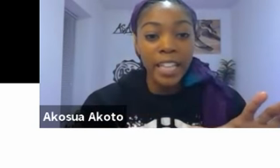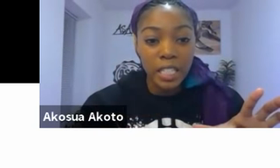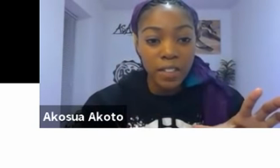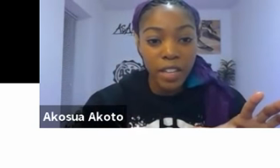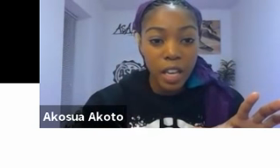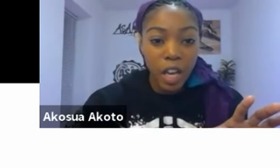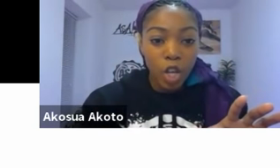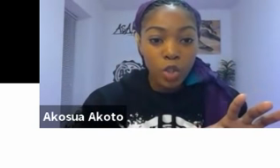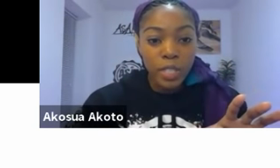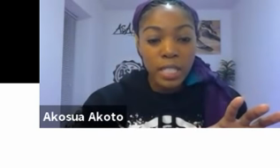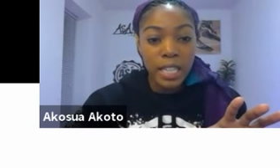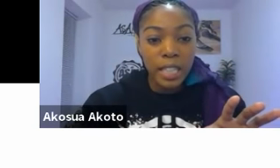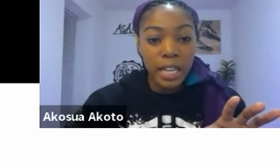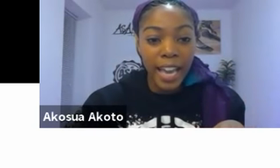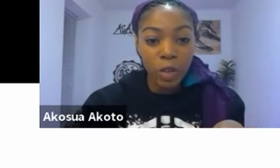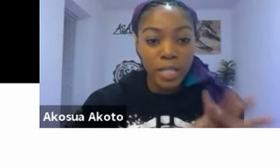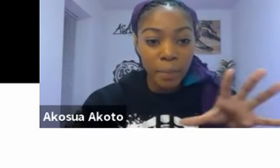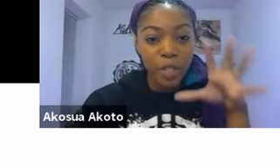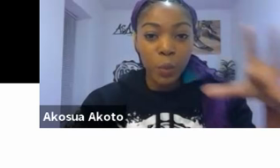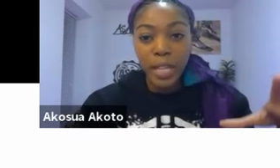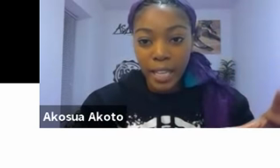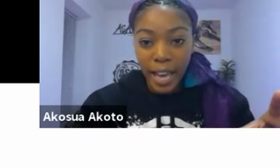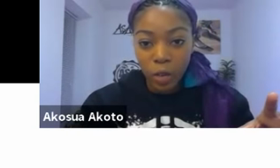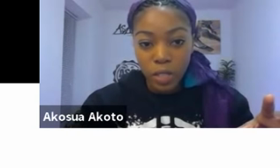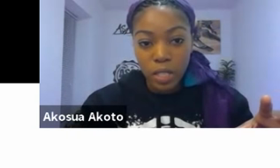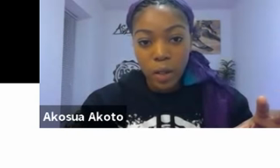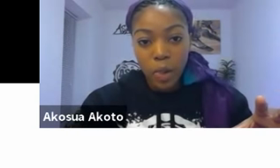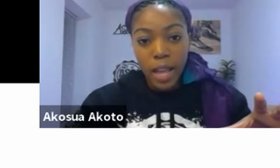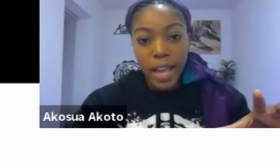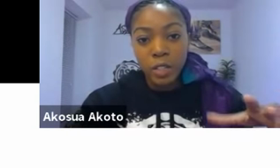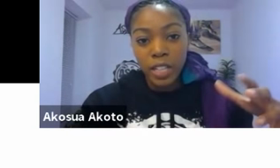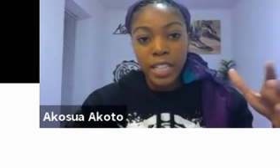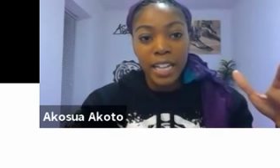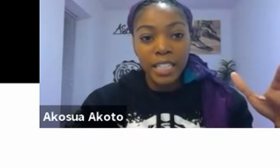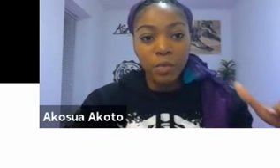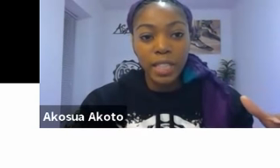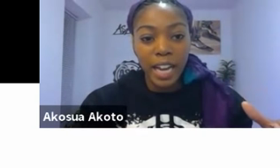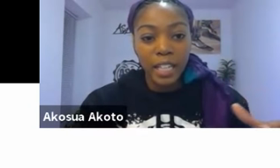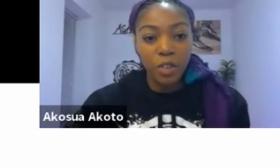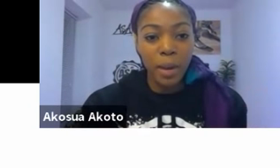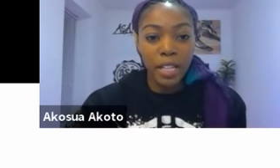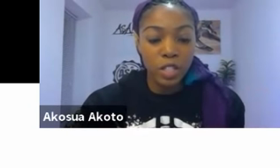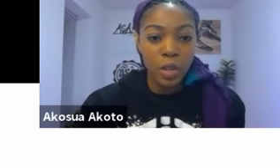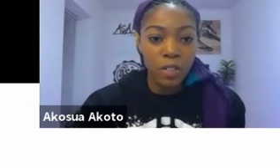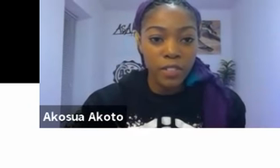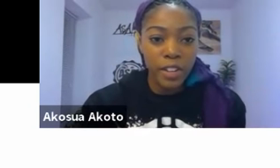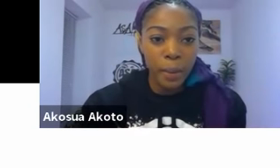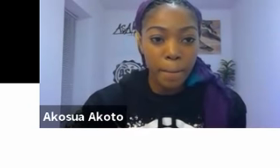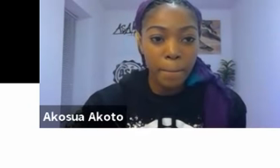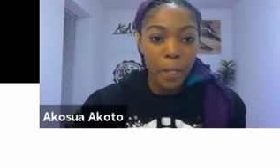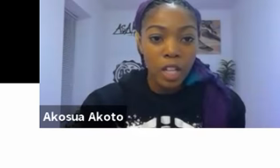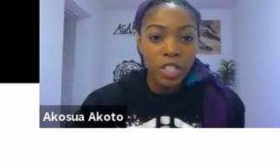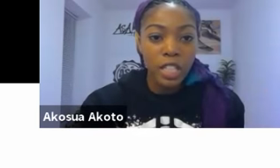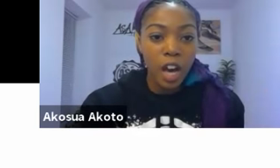overall cadence of it. You can see the counts in between counts, and you can get an idea of what that kind of reminds you of,